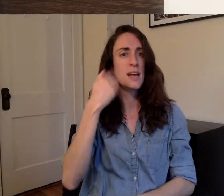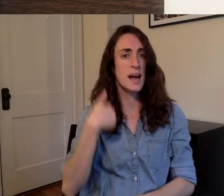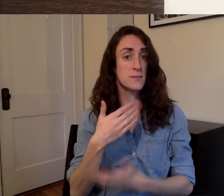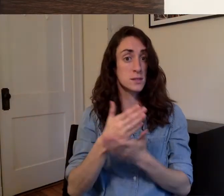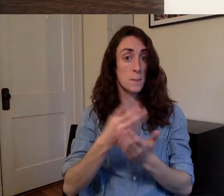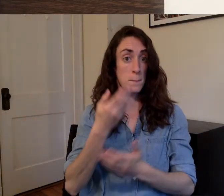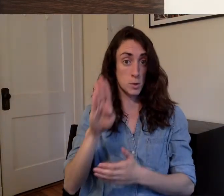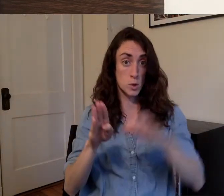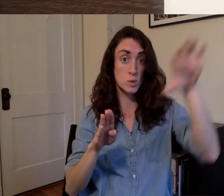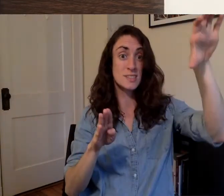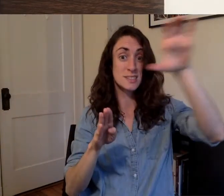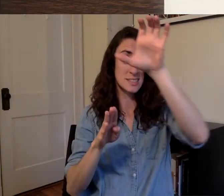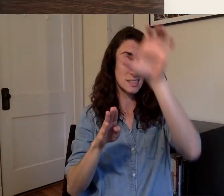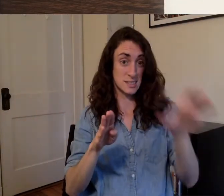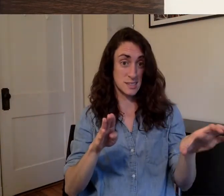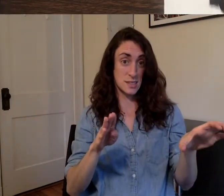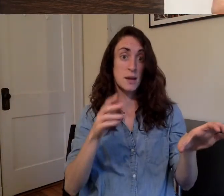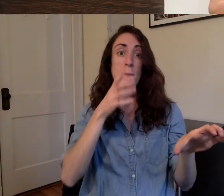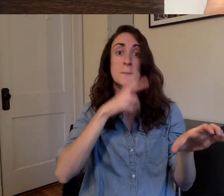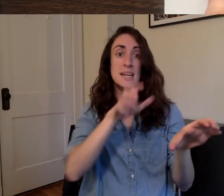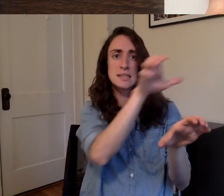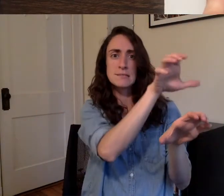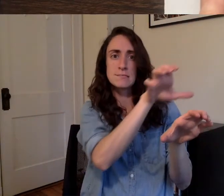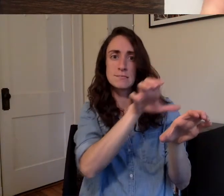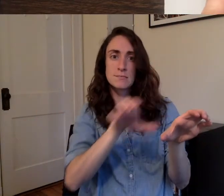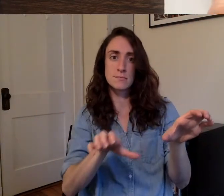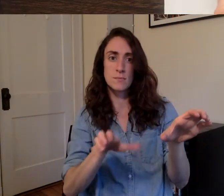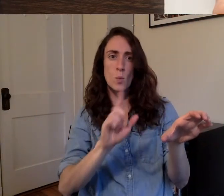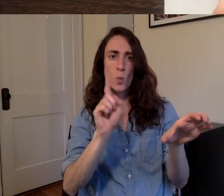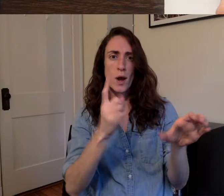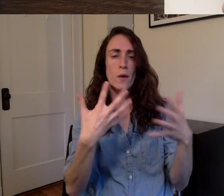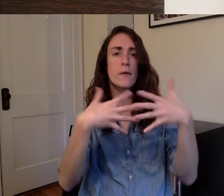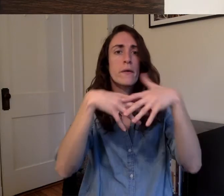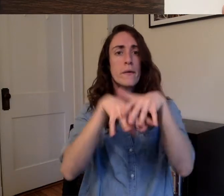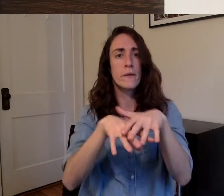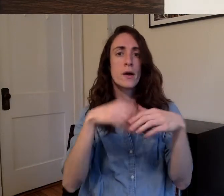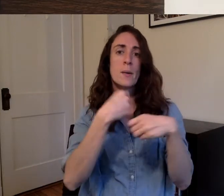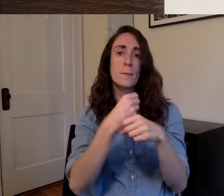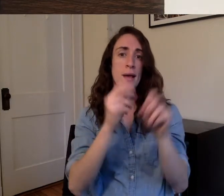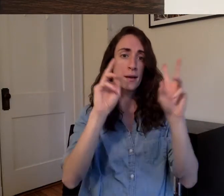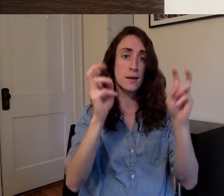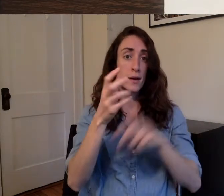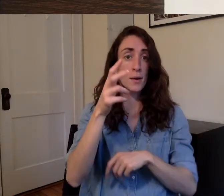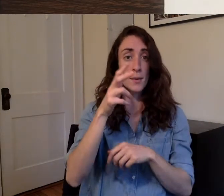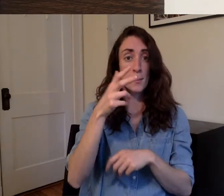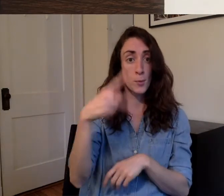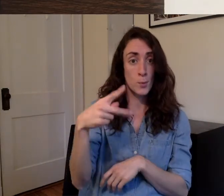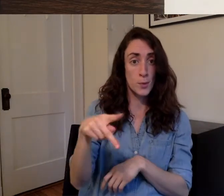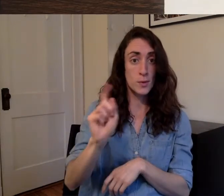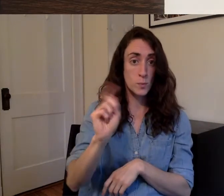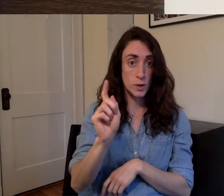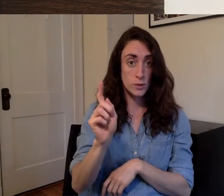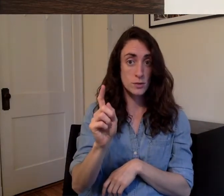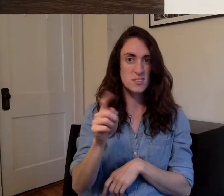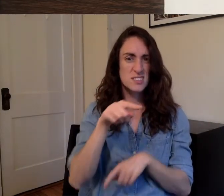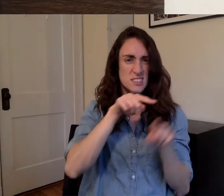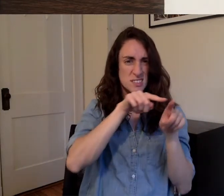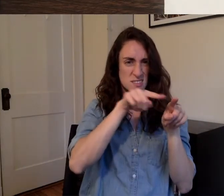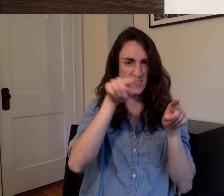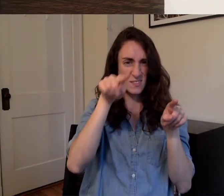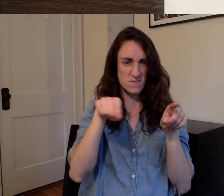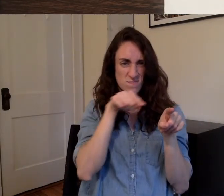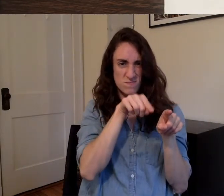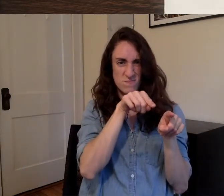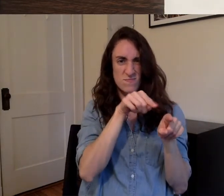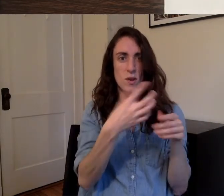below. So now you can see we've got a blue area and a pink area, and then where they overlap, or make purple as it were,